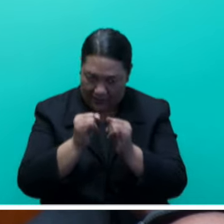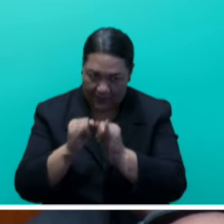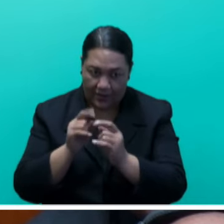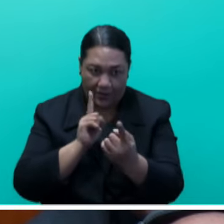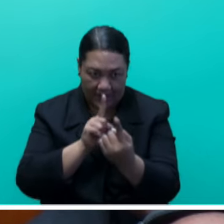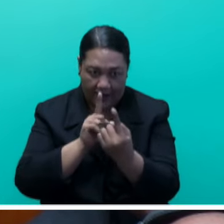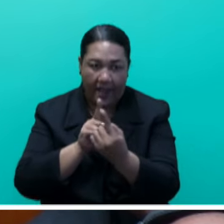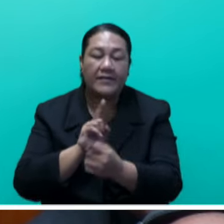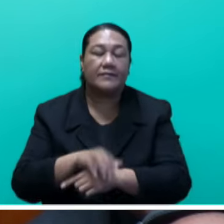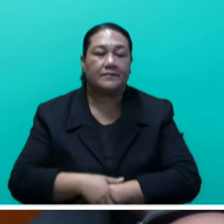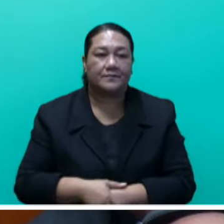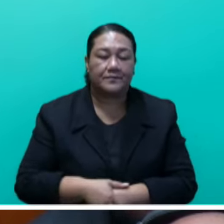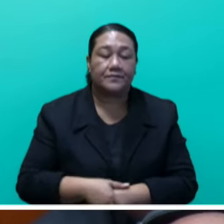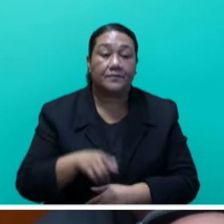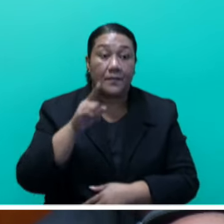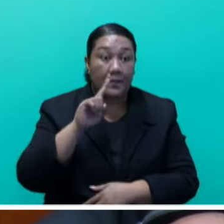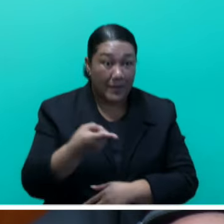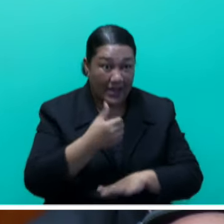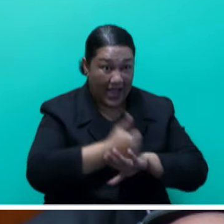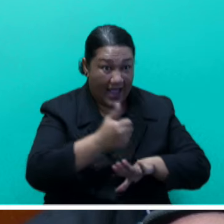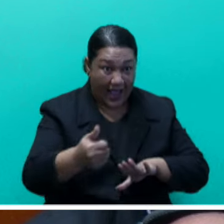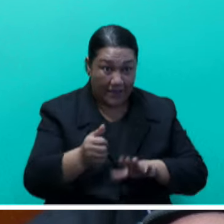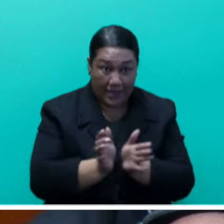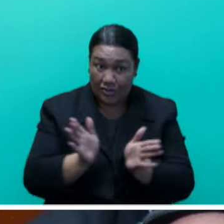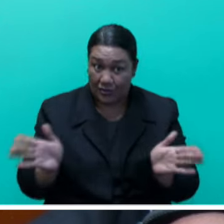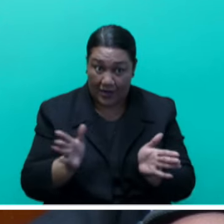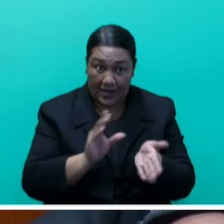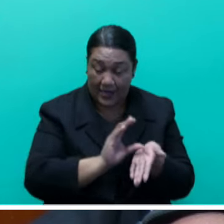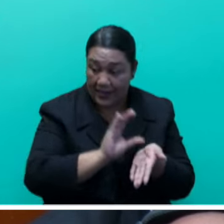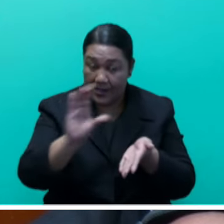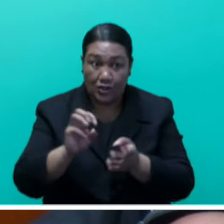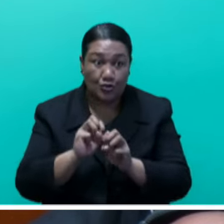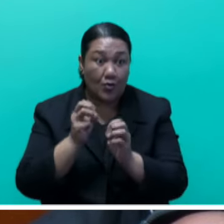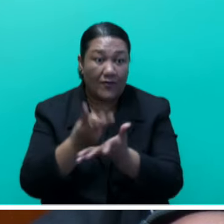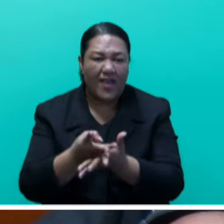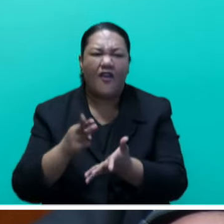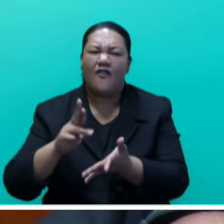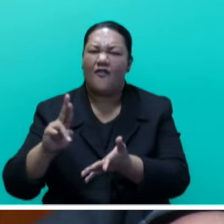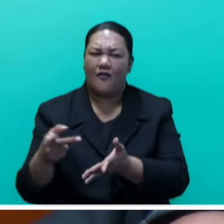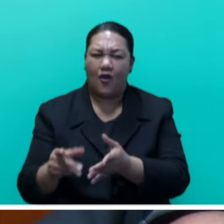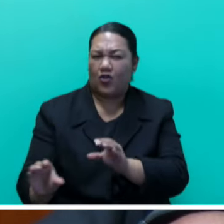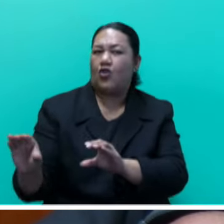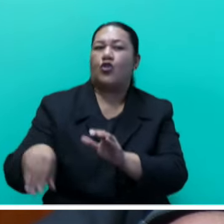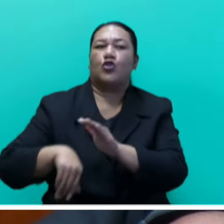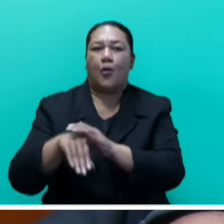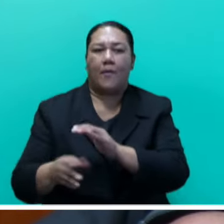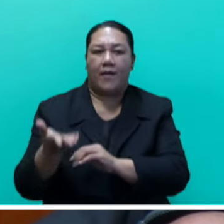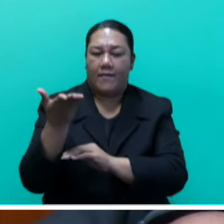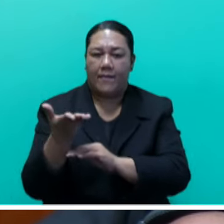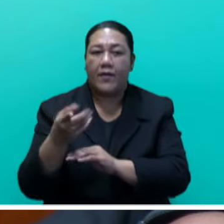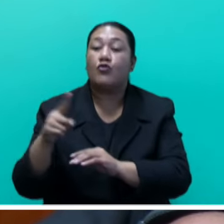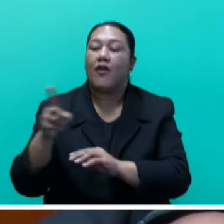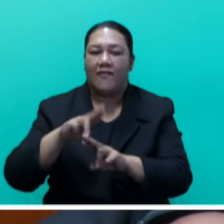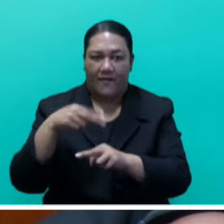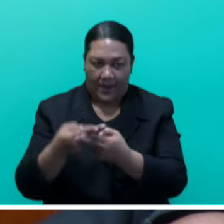continues to prioritise the support services to our most vulnerable. An increase in budget, Honourable Speaker, last year for